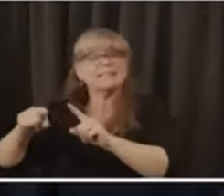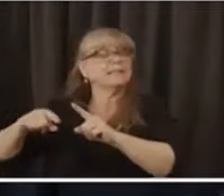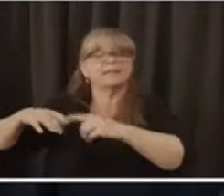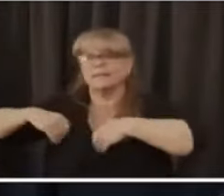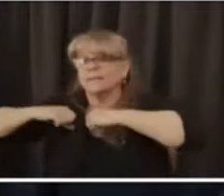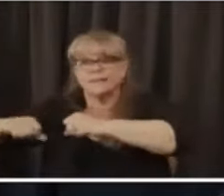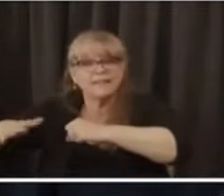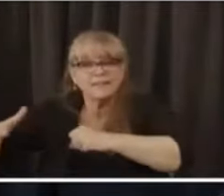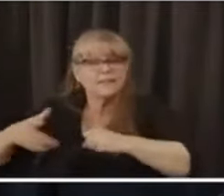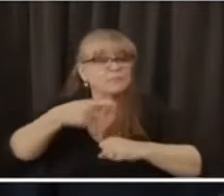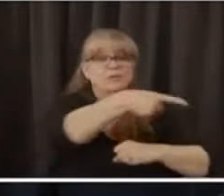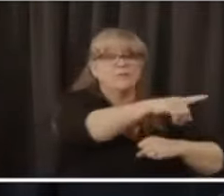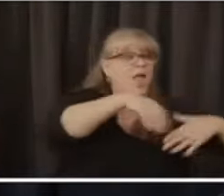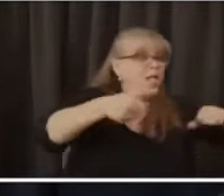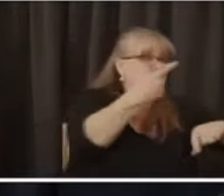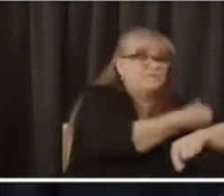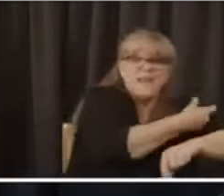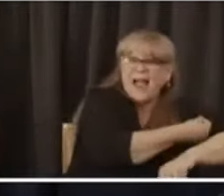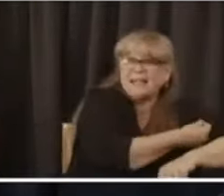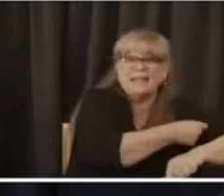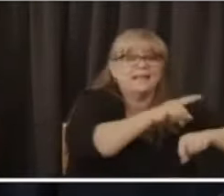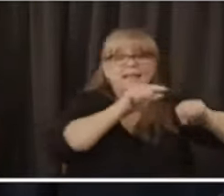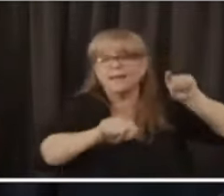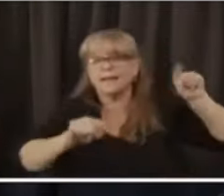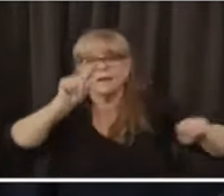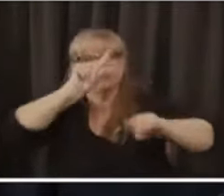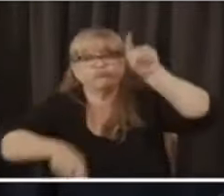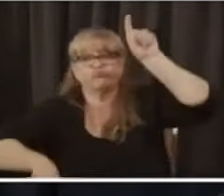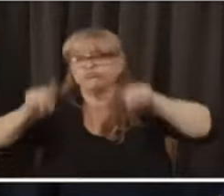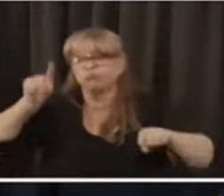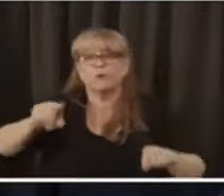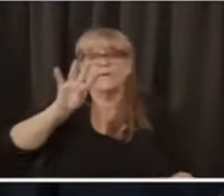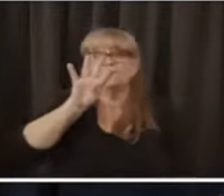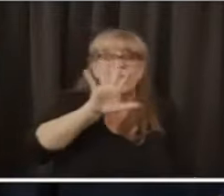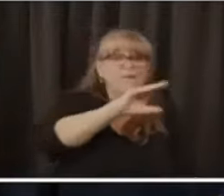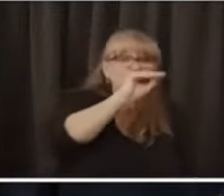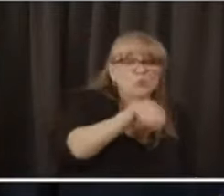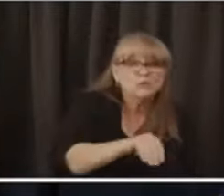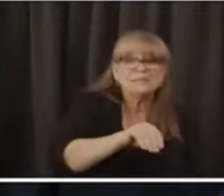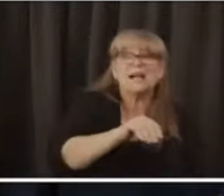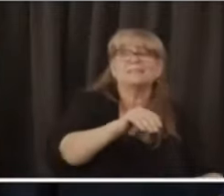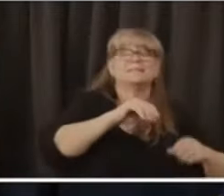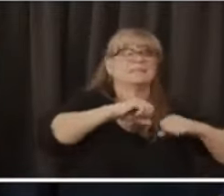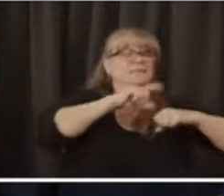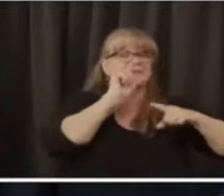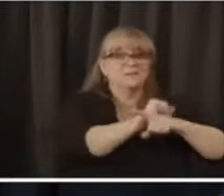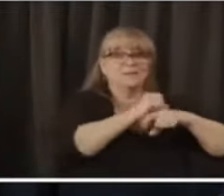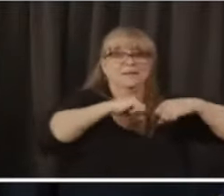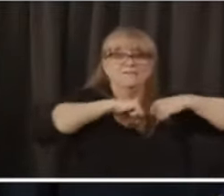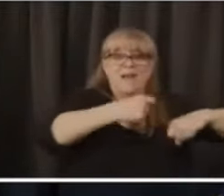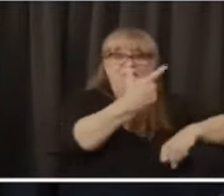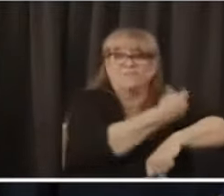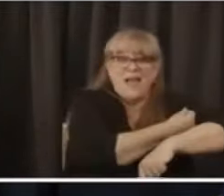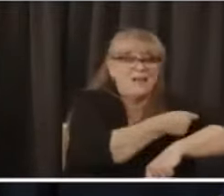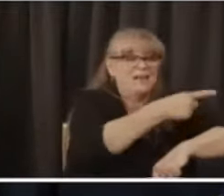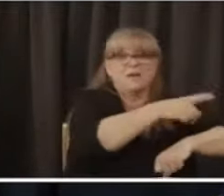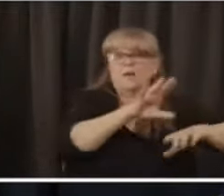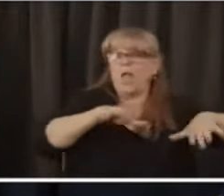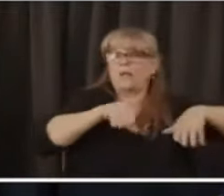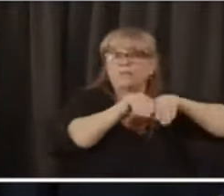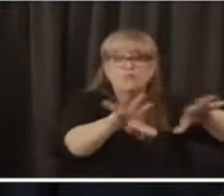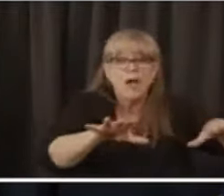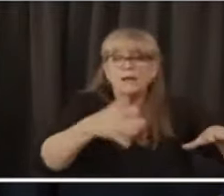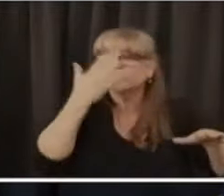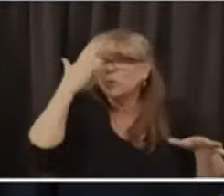have reached that herd immunity level, 75, 80%, there will no longer be community transmission of the virus. If there are still communities at that point that are 55